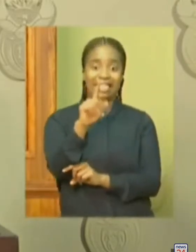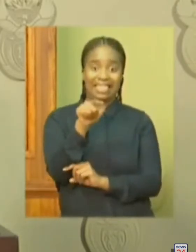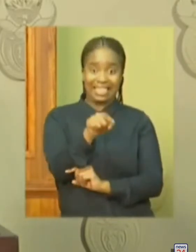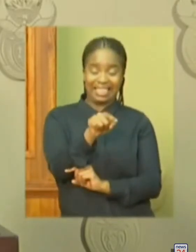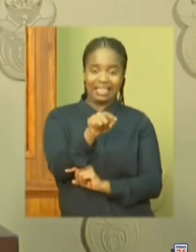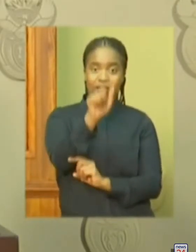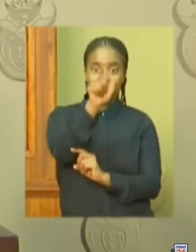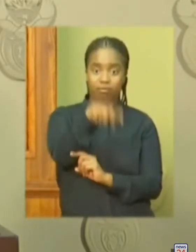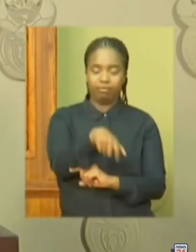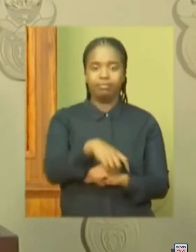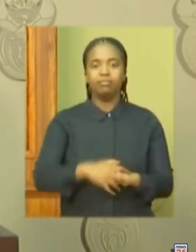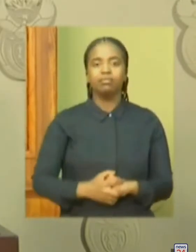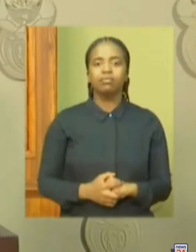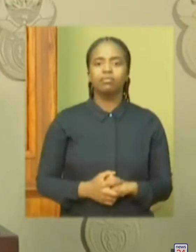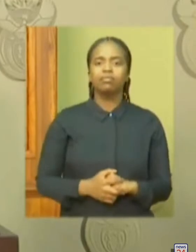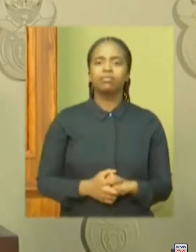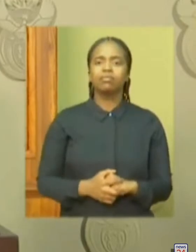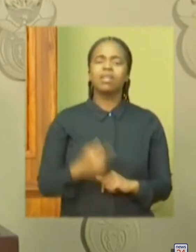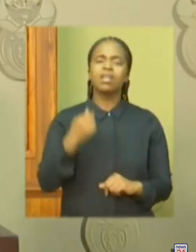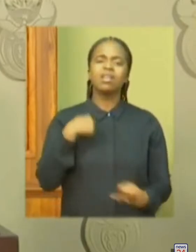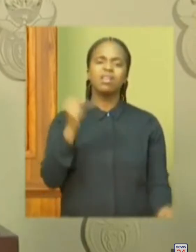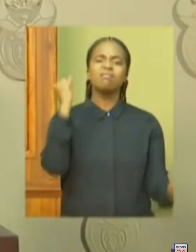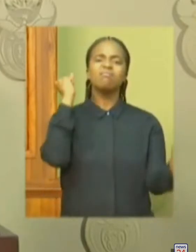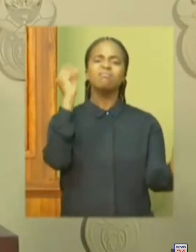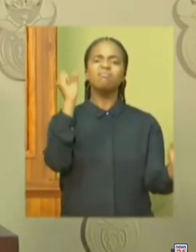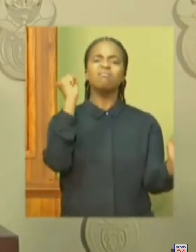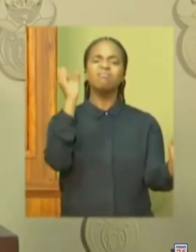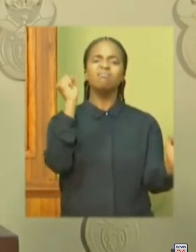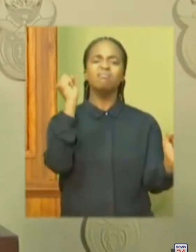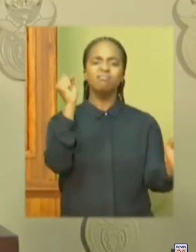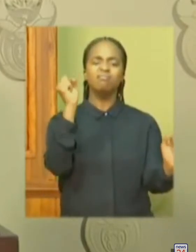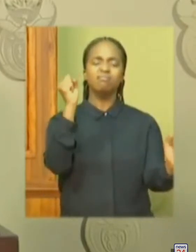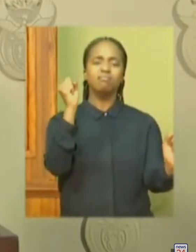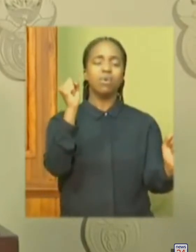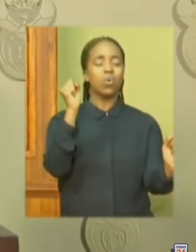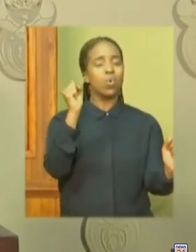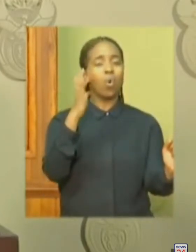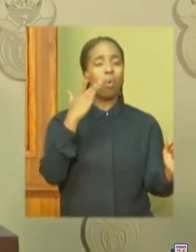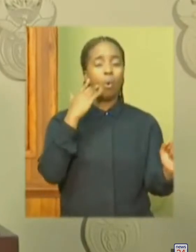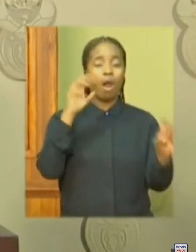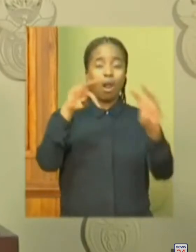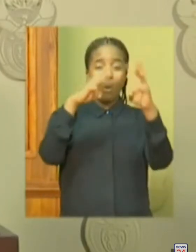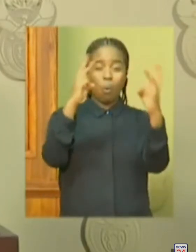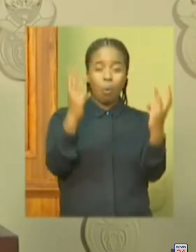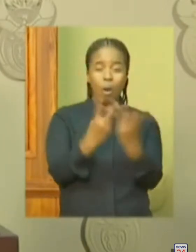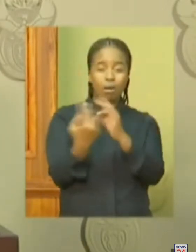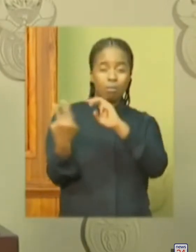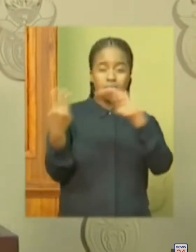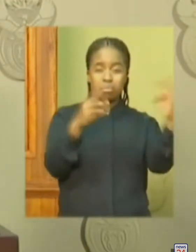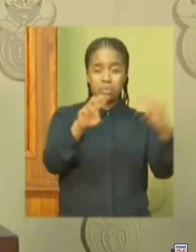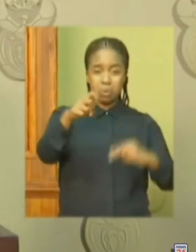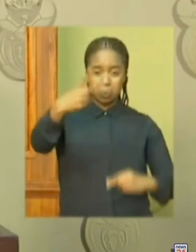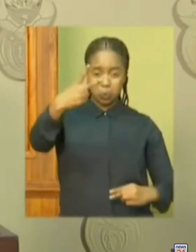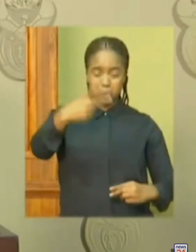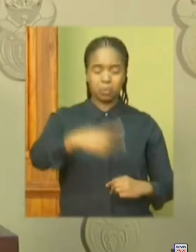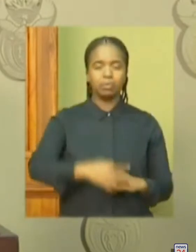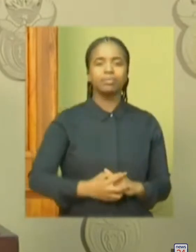Roosevelt. He delivered some words at a difficult time in the life of his own